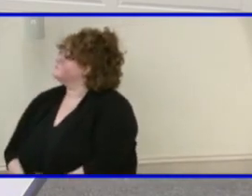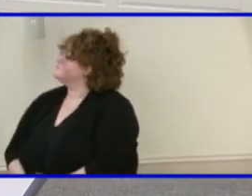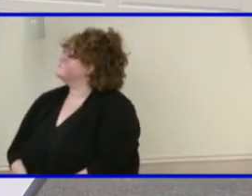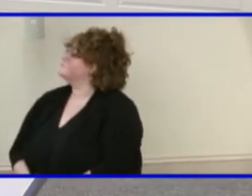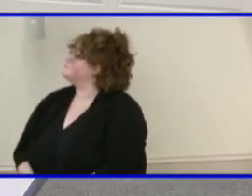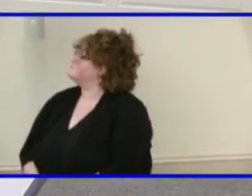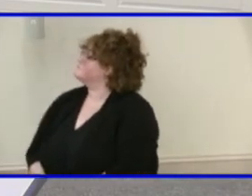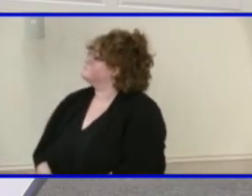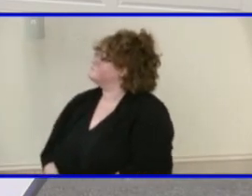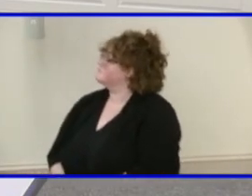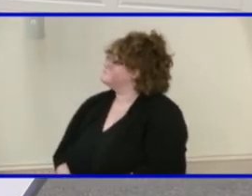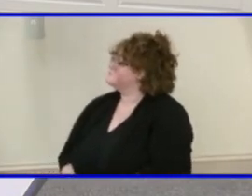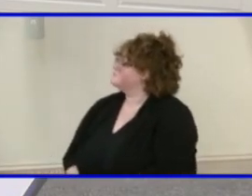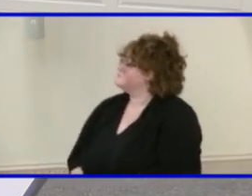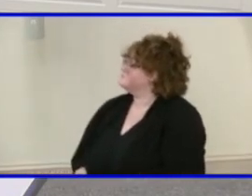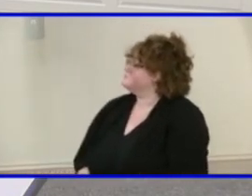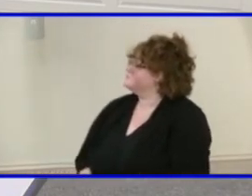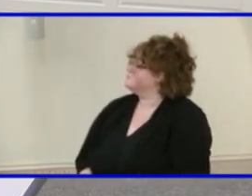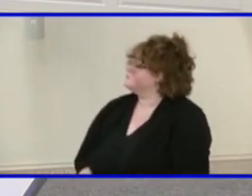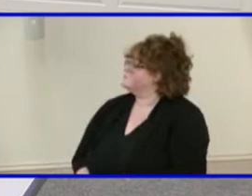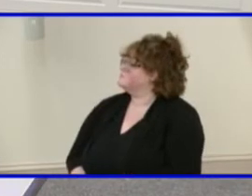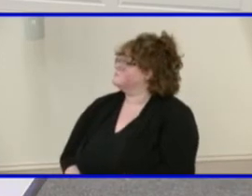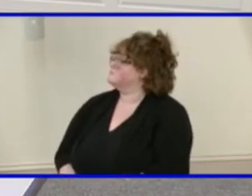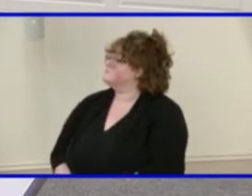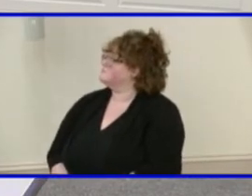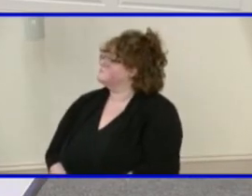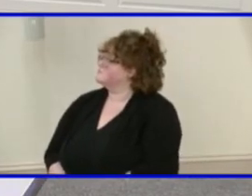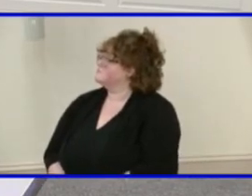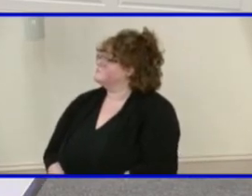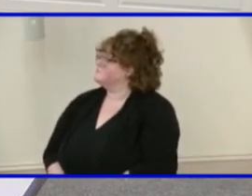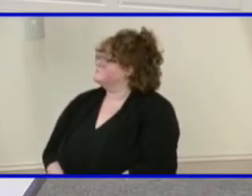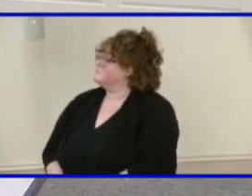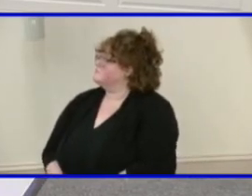advance. Oh, no.